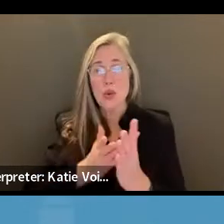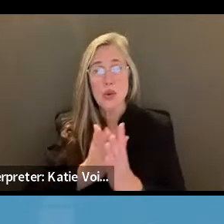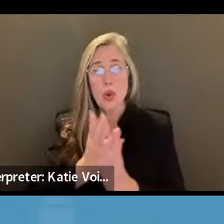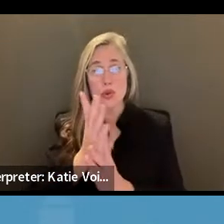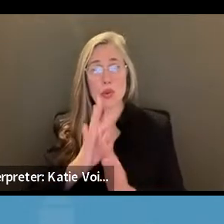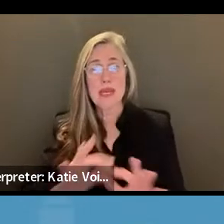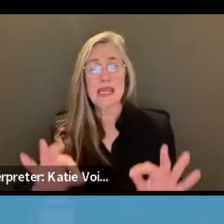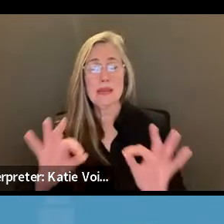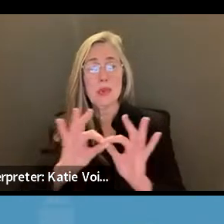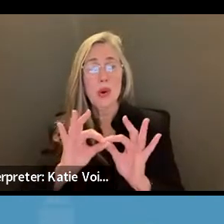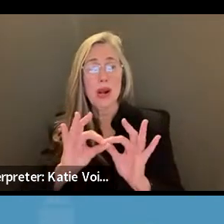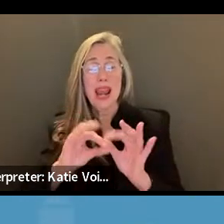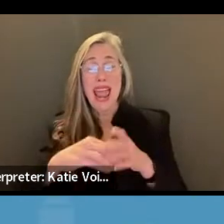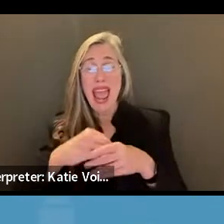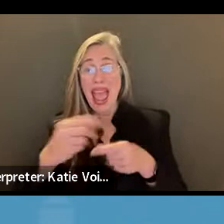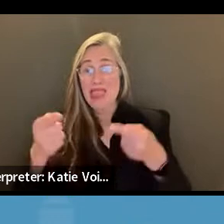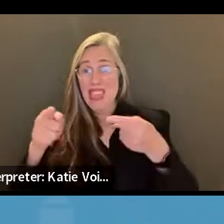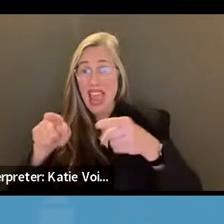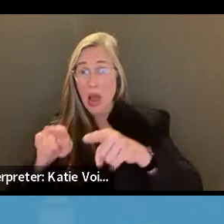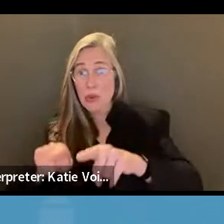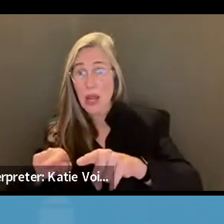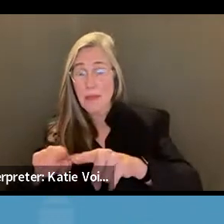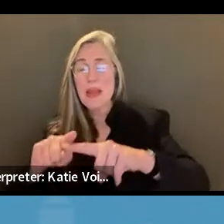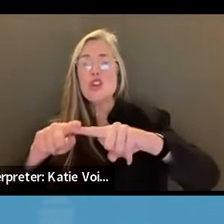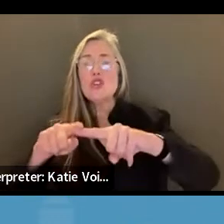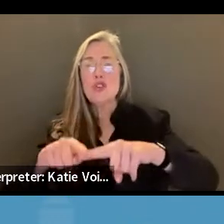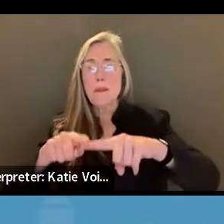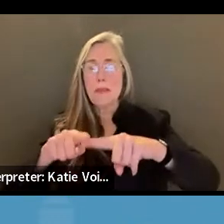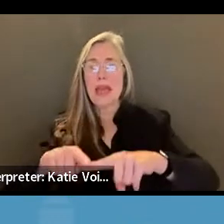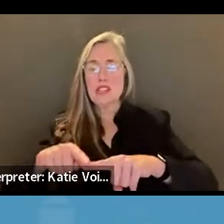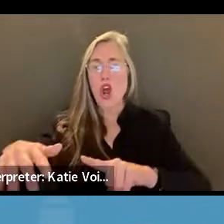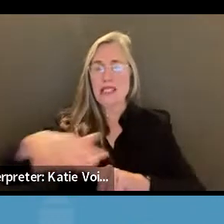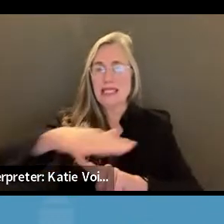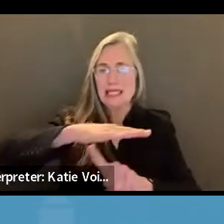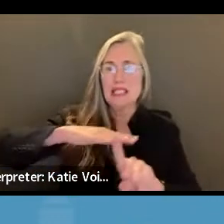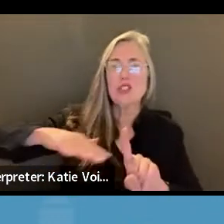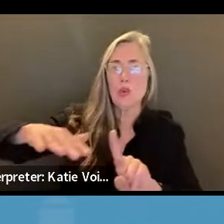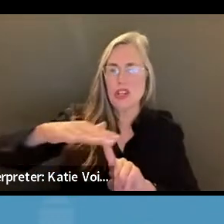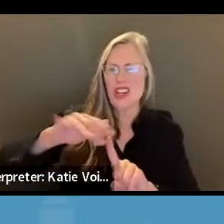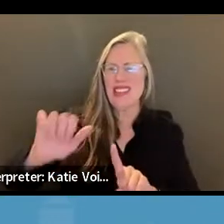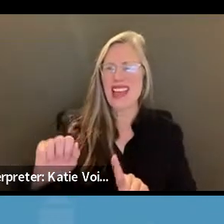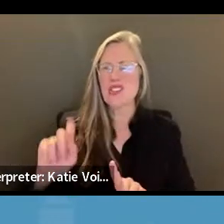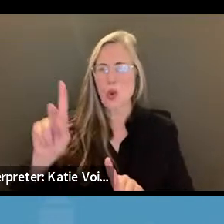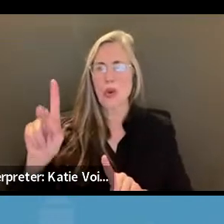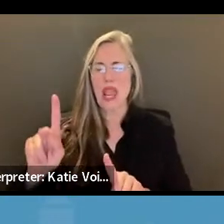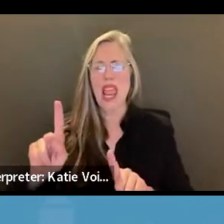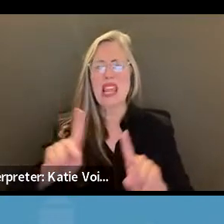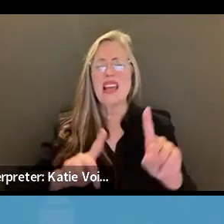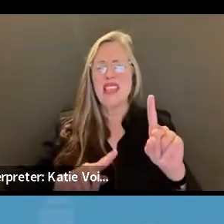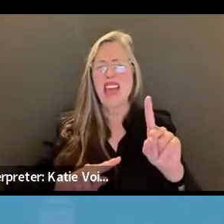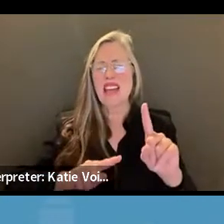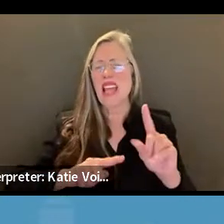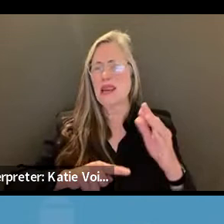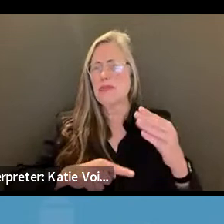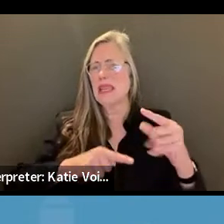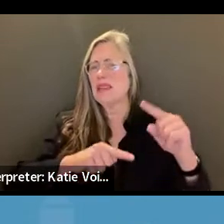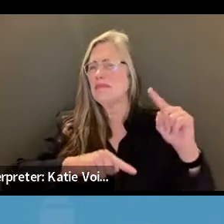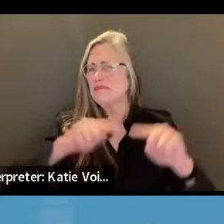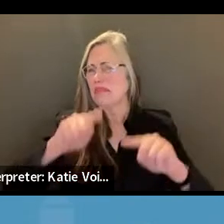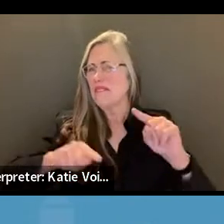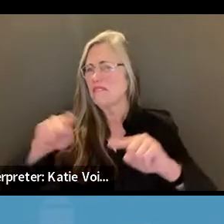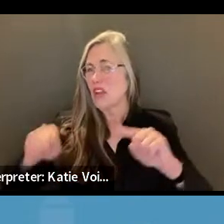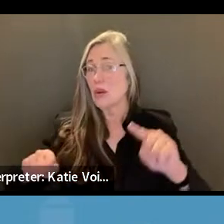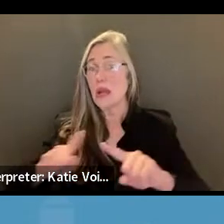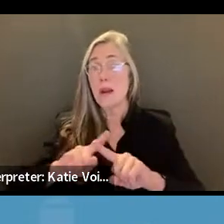what the outcome is, it is going to depend on the circumstances, and that's okay. But the process needs to be, I